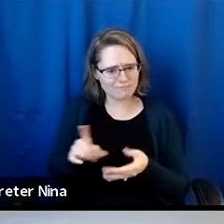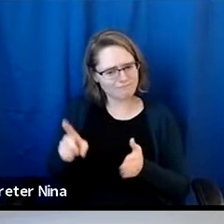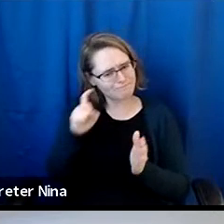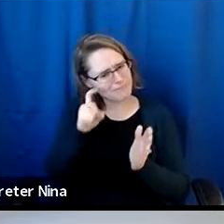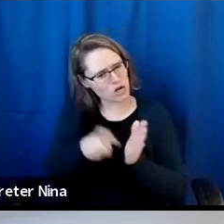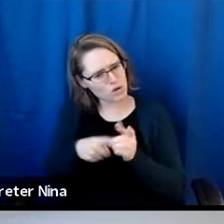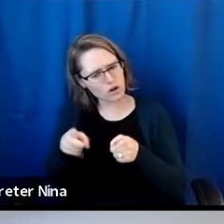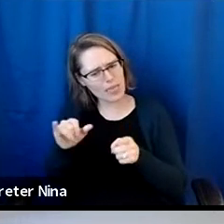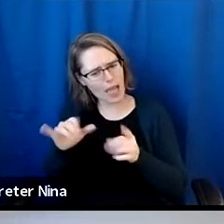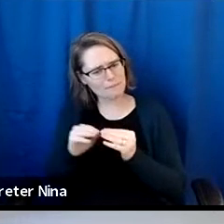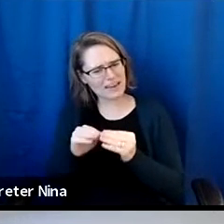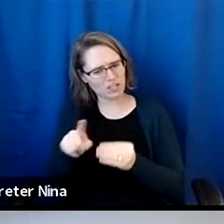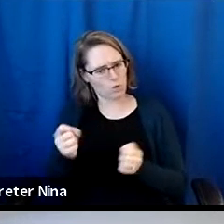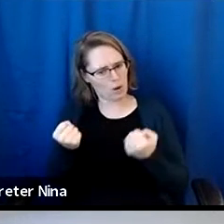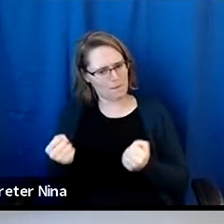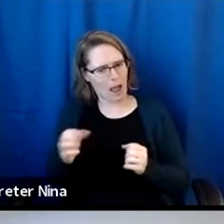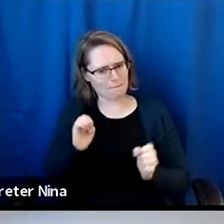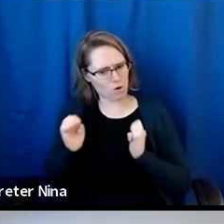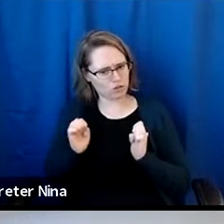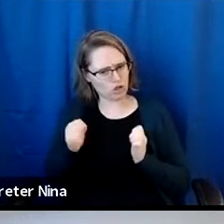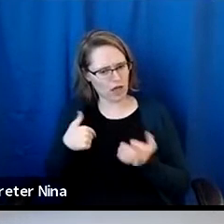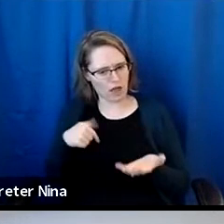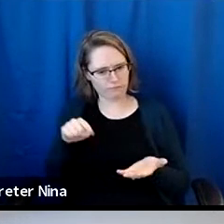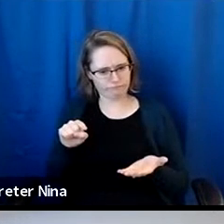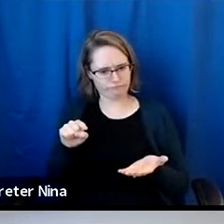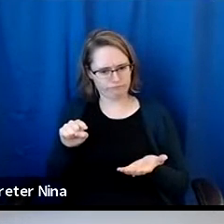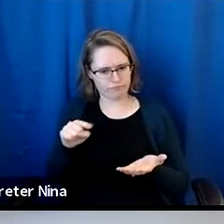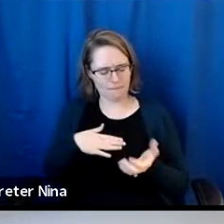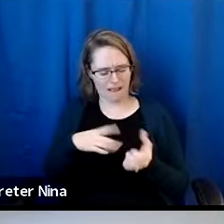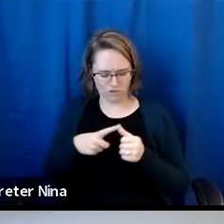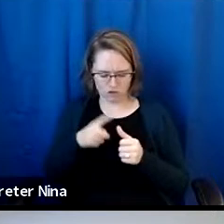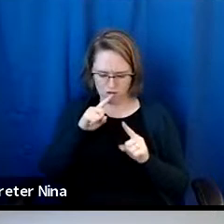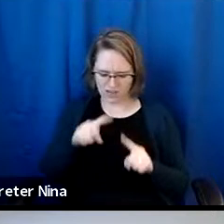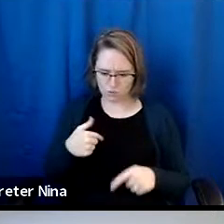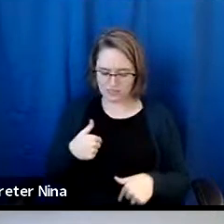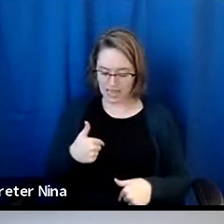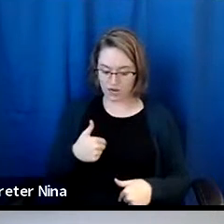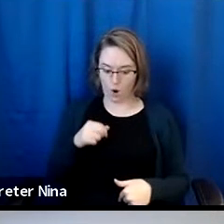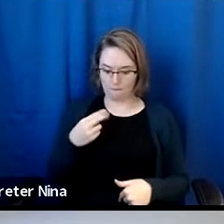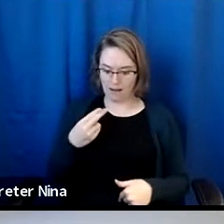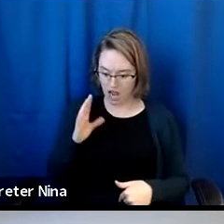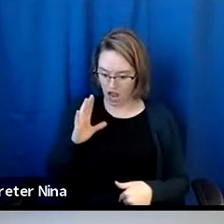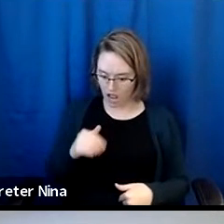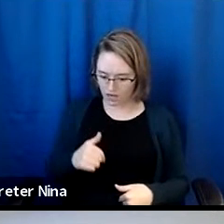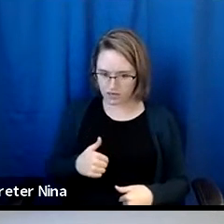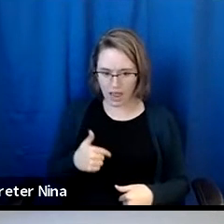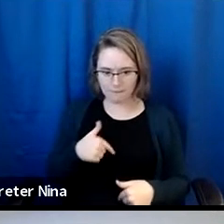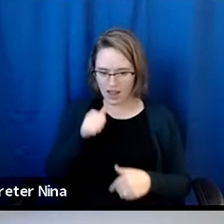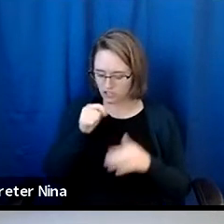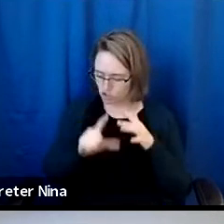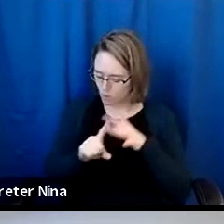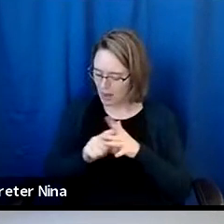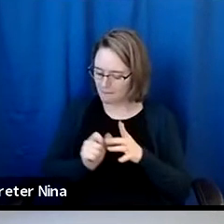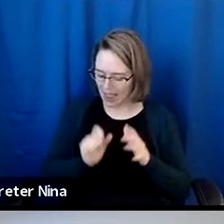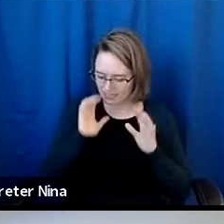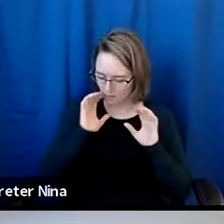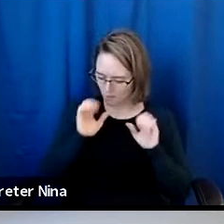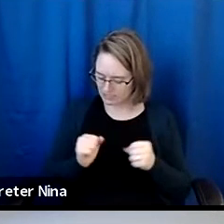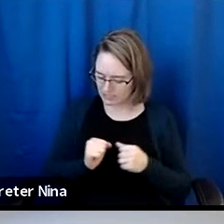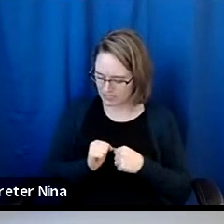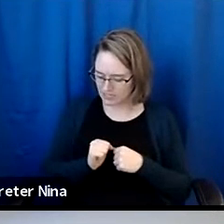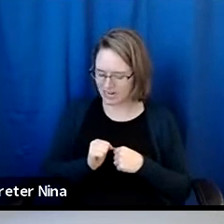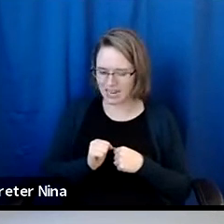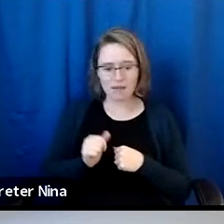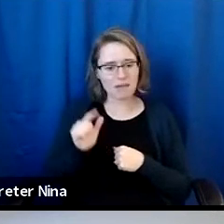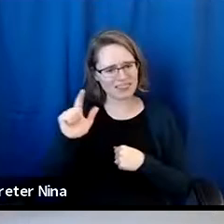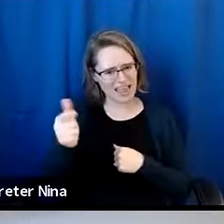that meeting you were very emotional. And so my initial reaction is, oh my God, I'm not showing up as a president. I must not be. And then